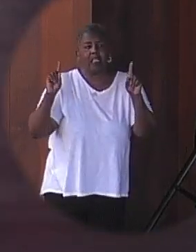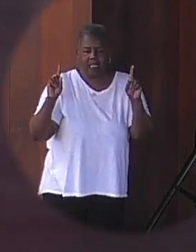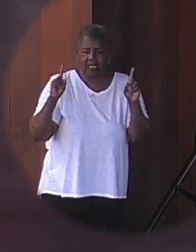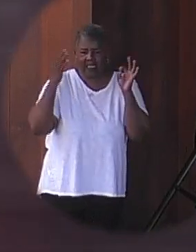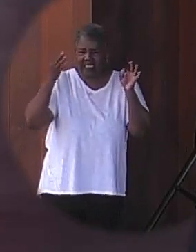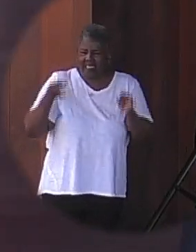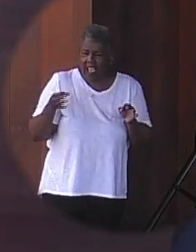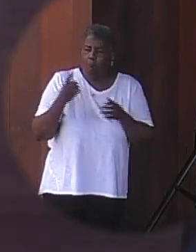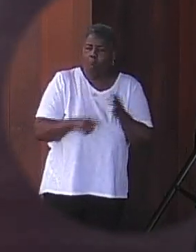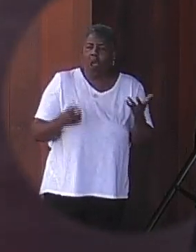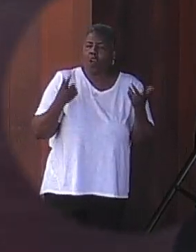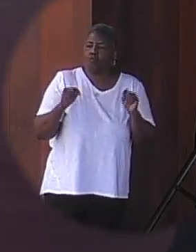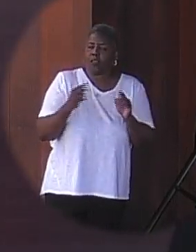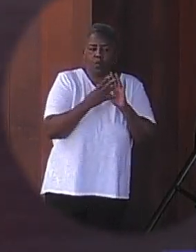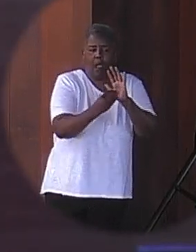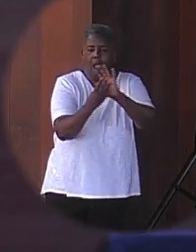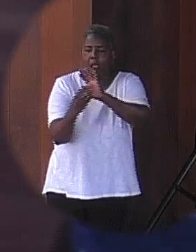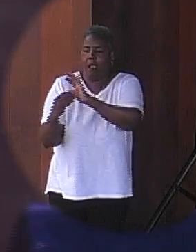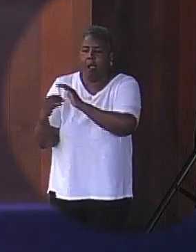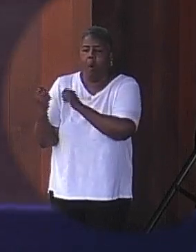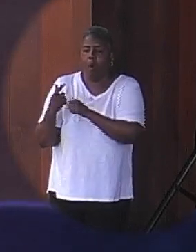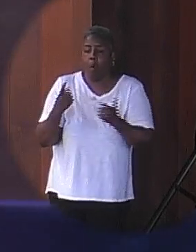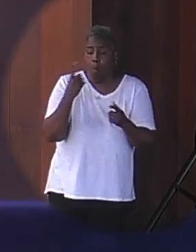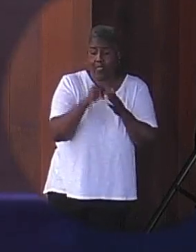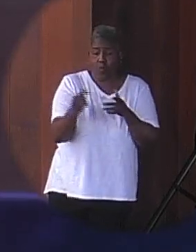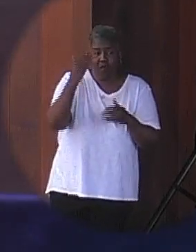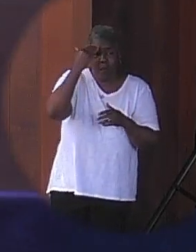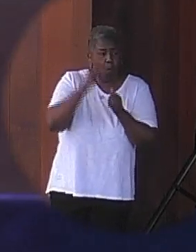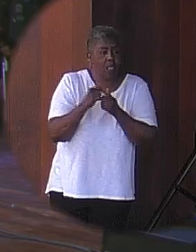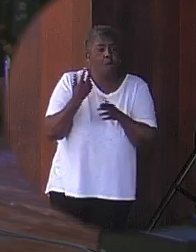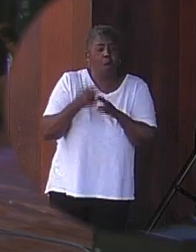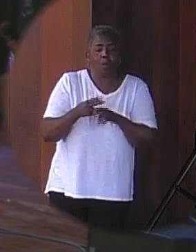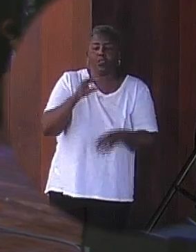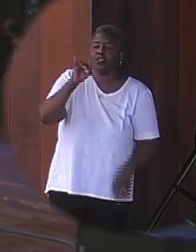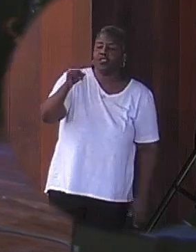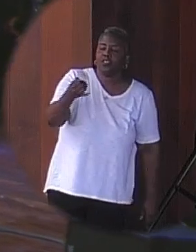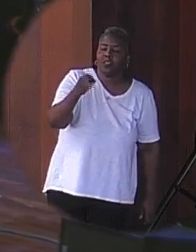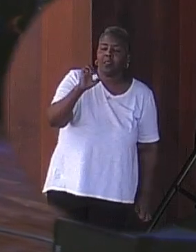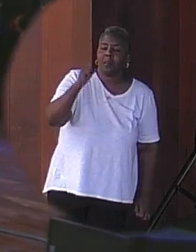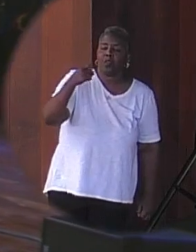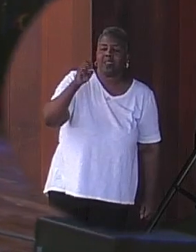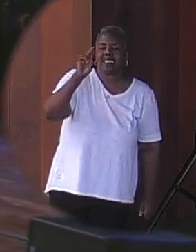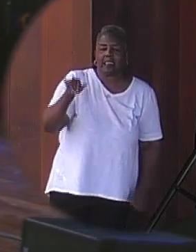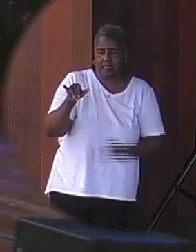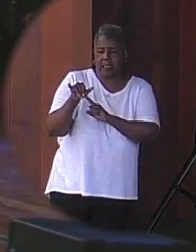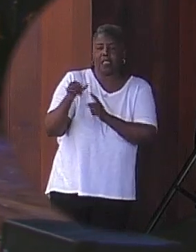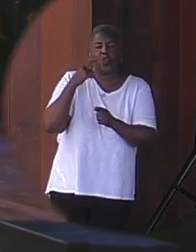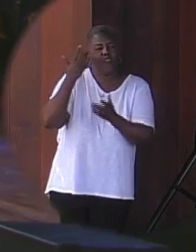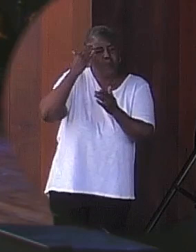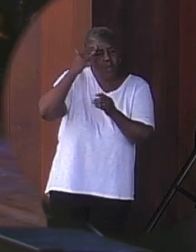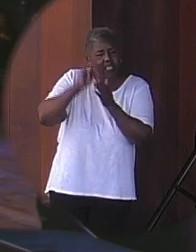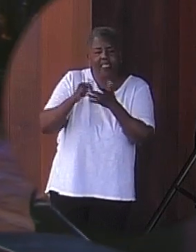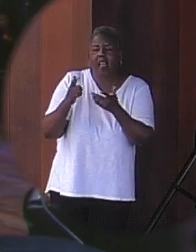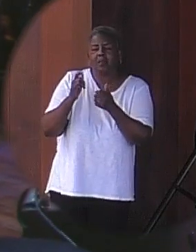landed on trying to mimic a game show you're familiar with called Jeopardy. And if you're familiar with